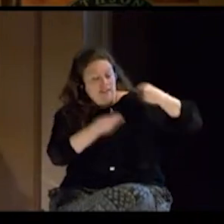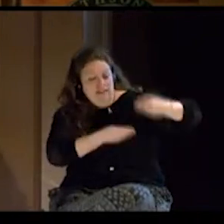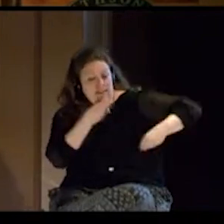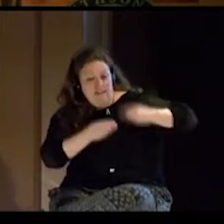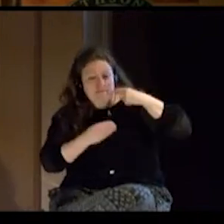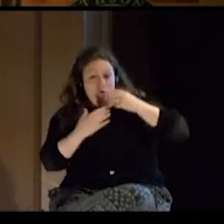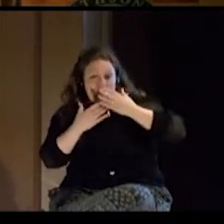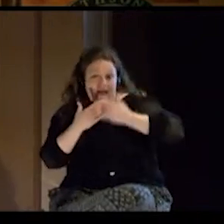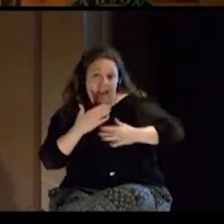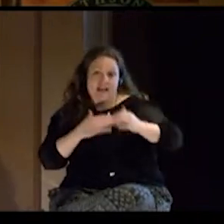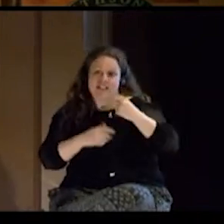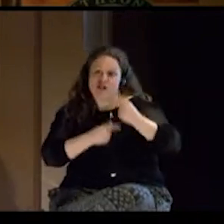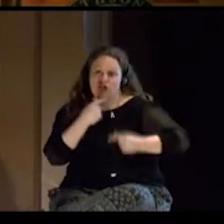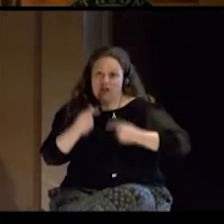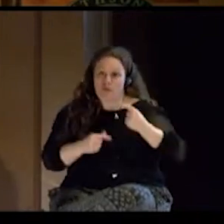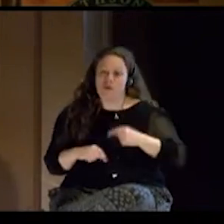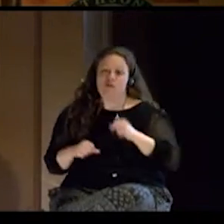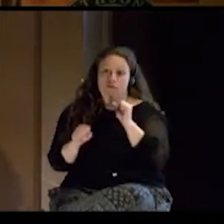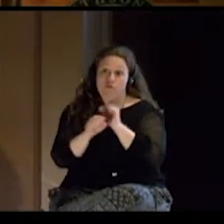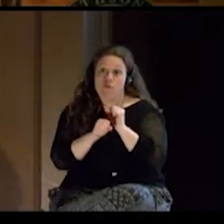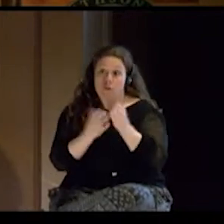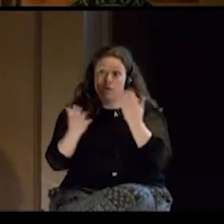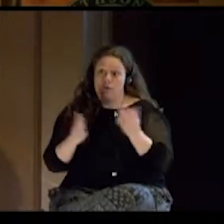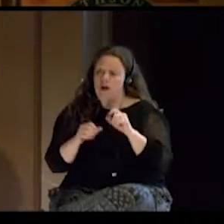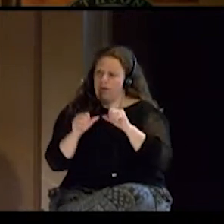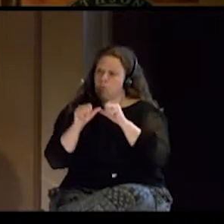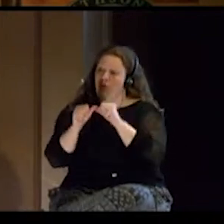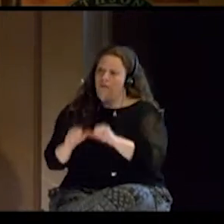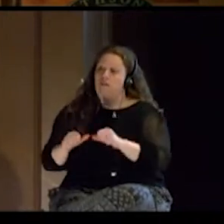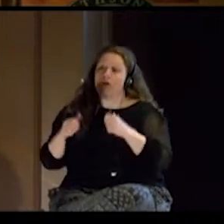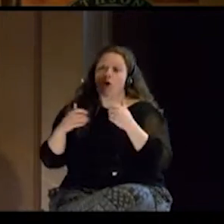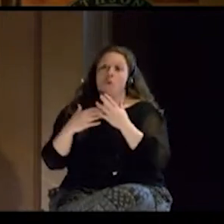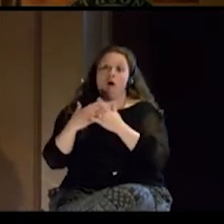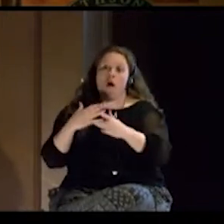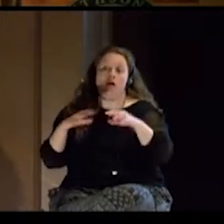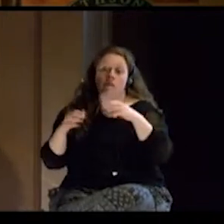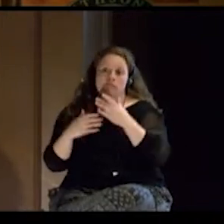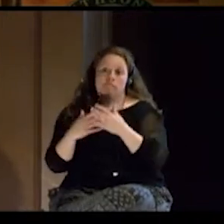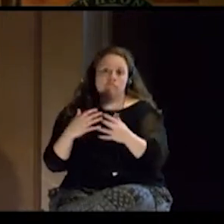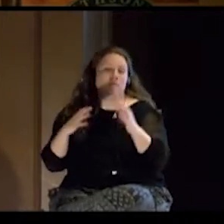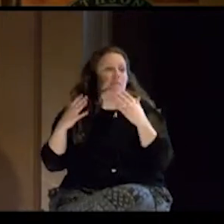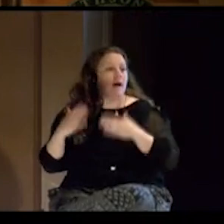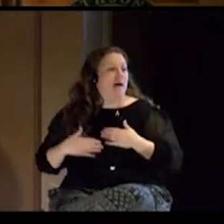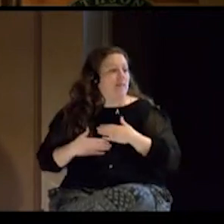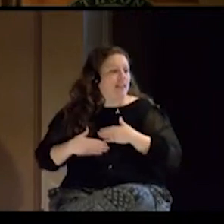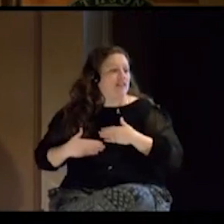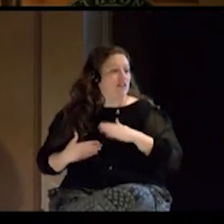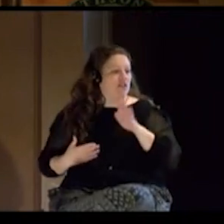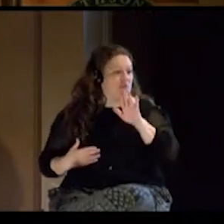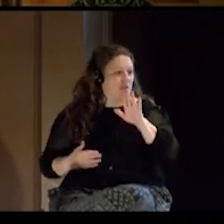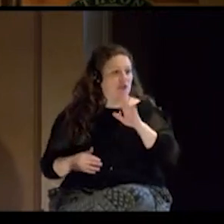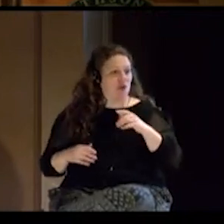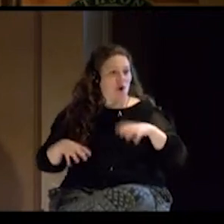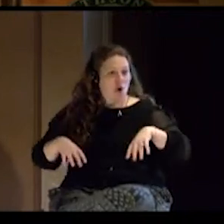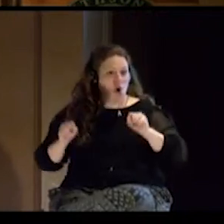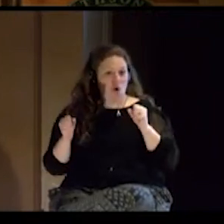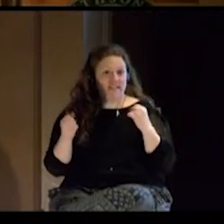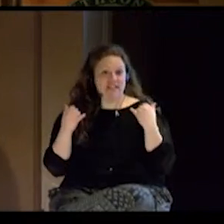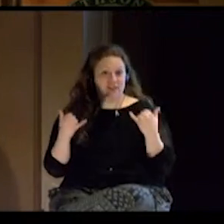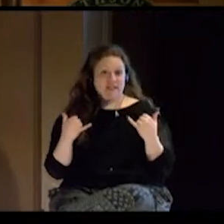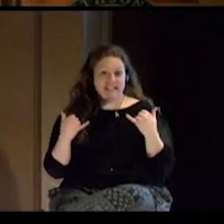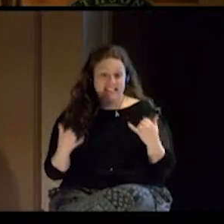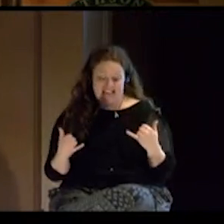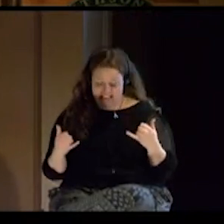here and have gone on to do great things and will do great things. It's my pleasure to be your host for the Science Symposium